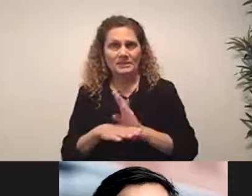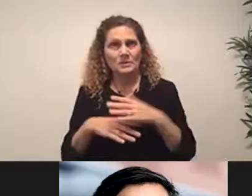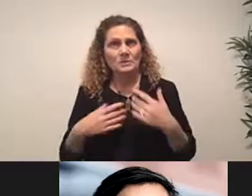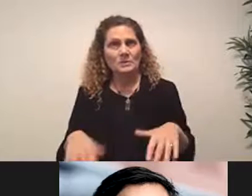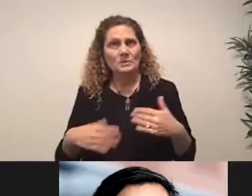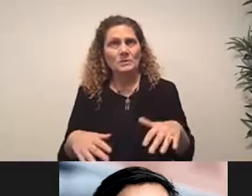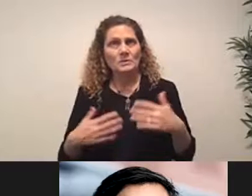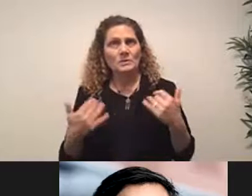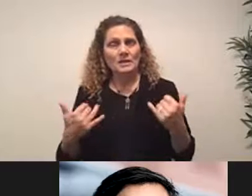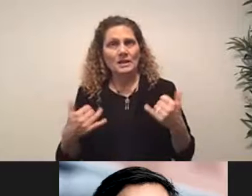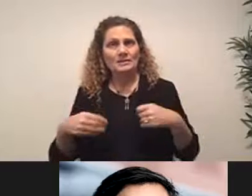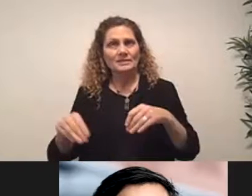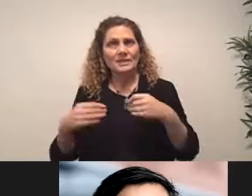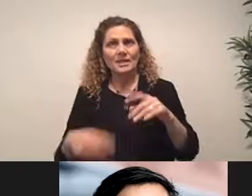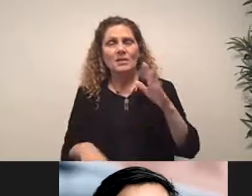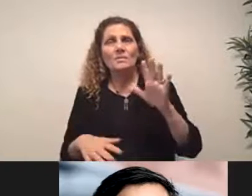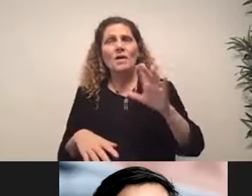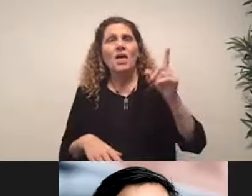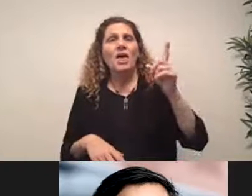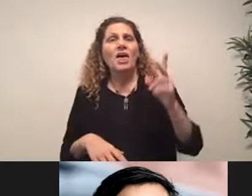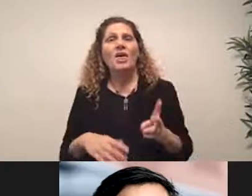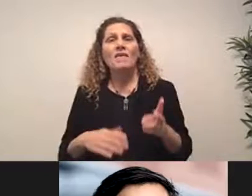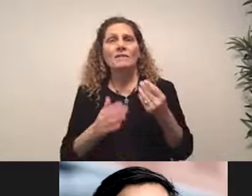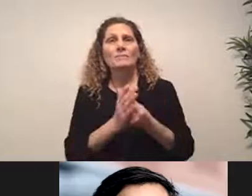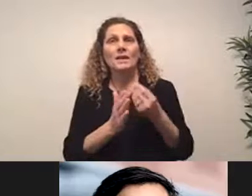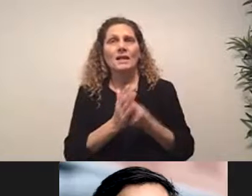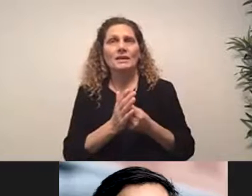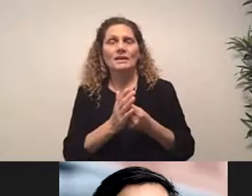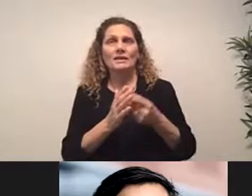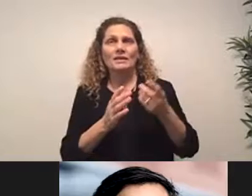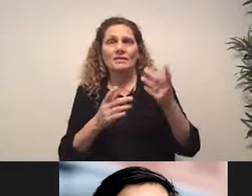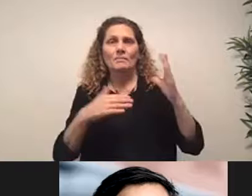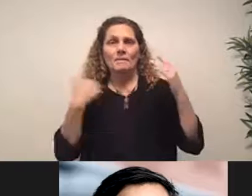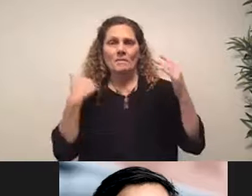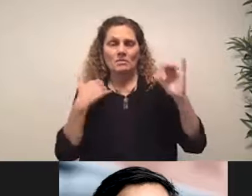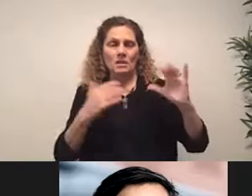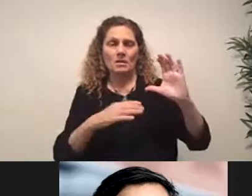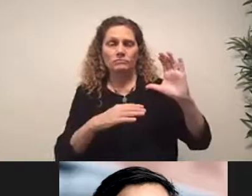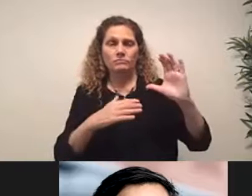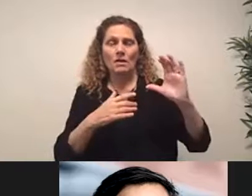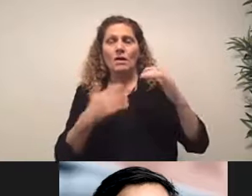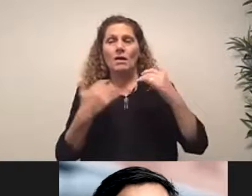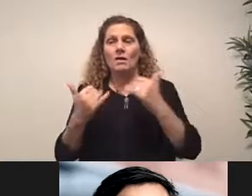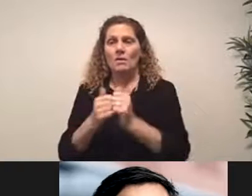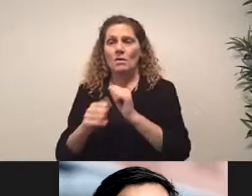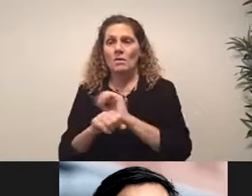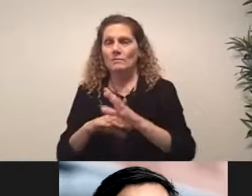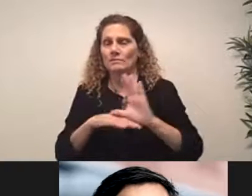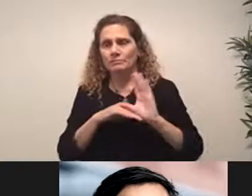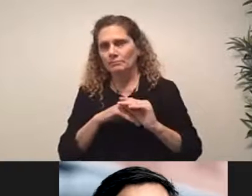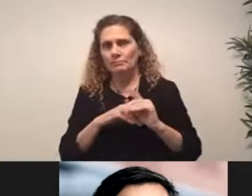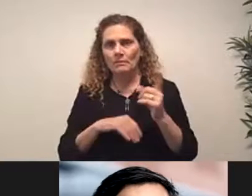There's continued need for programs, technical assistance, and direct assistance for families and